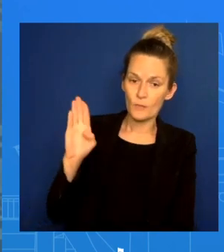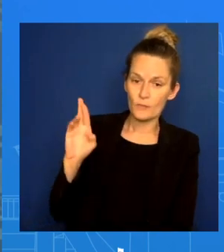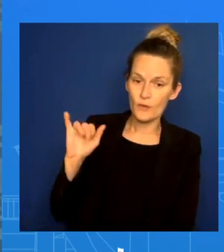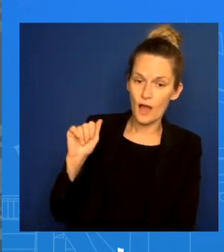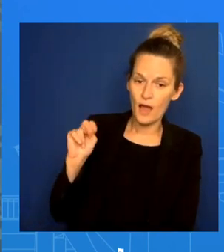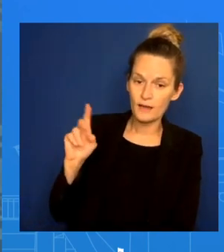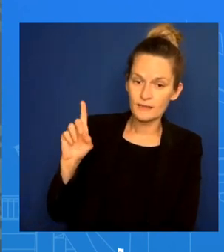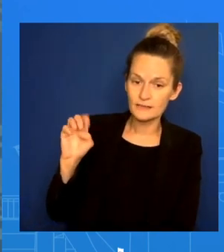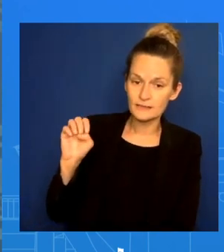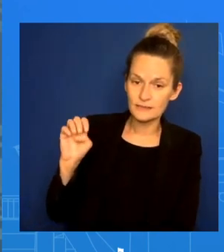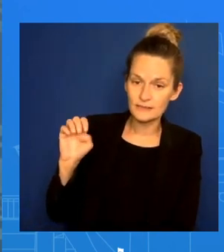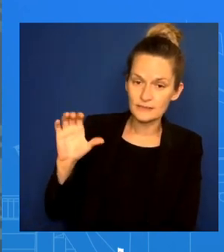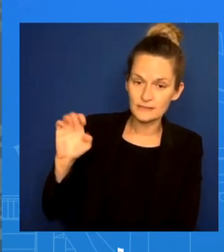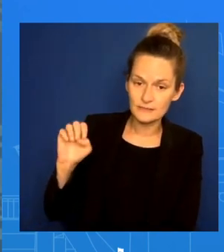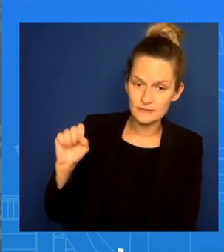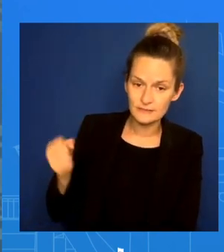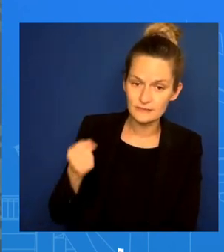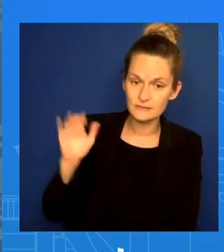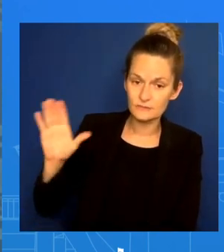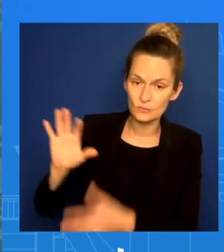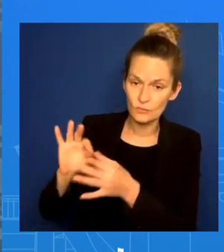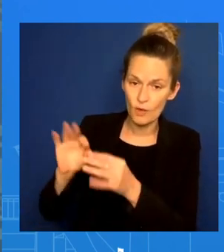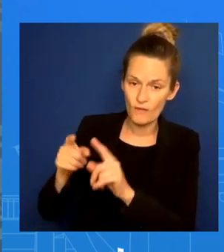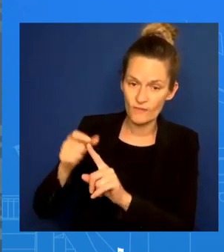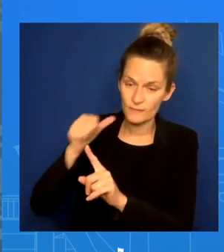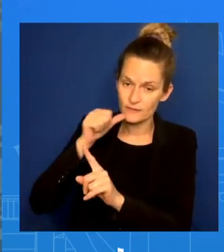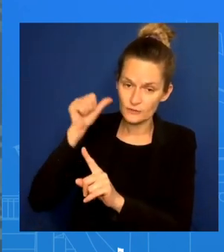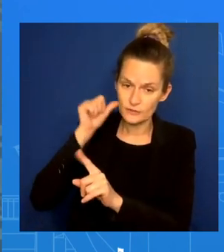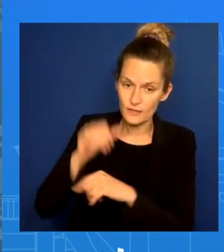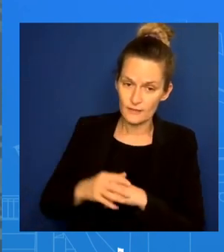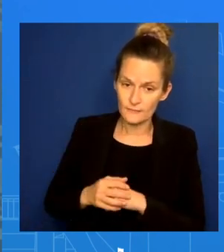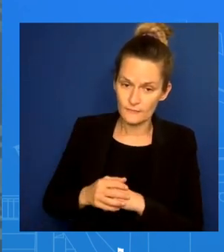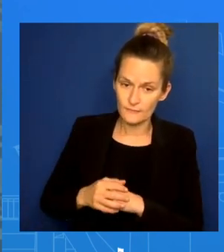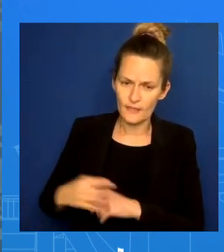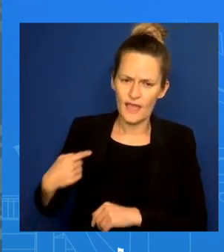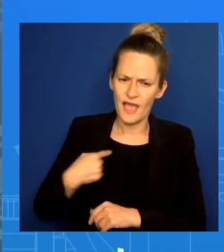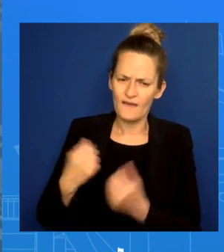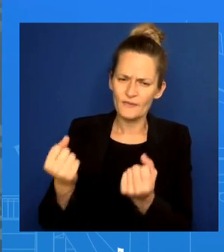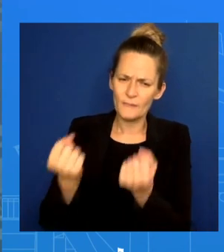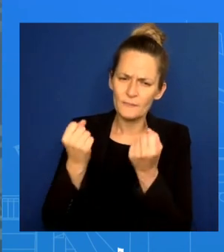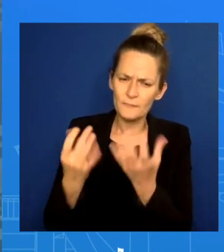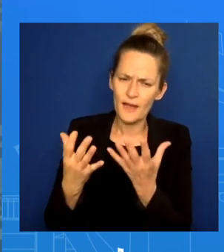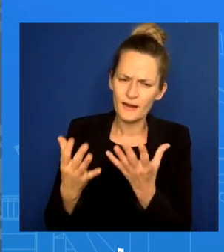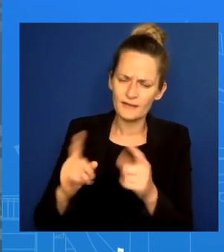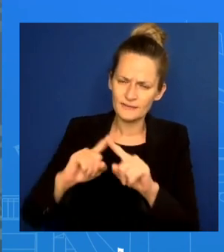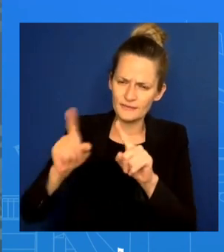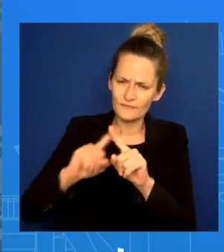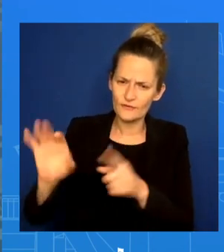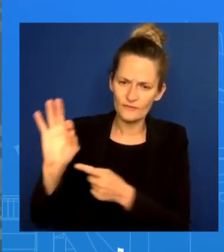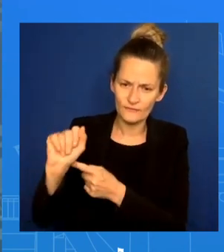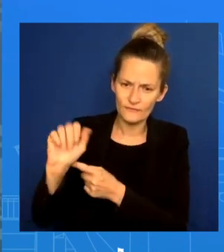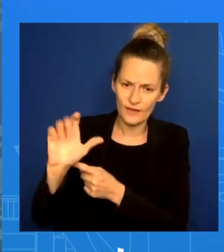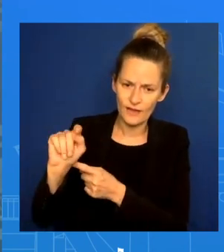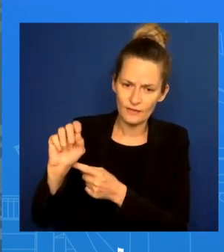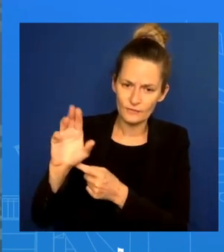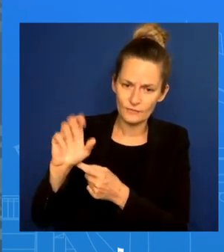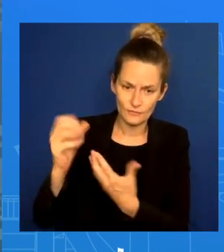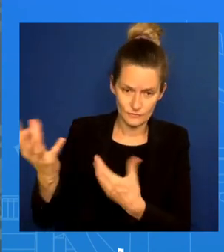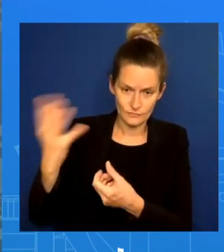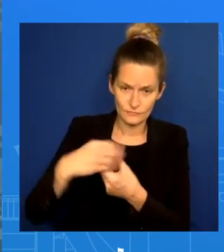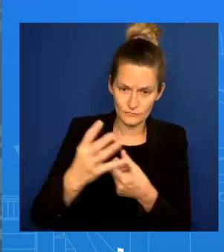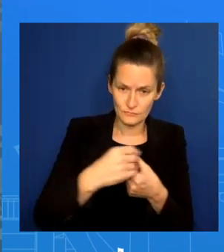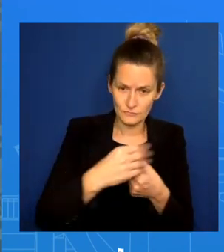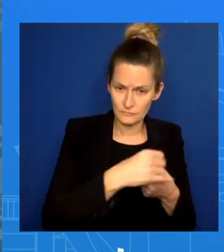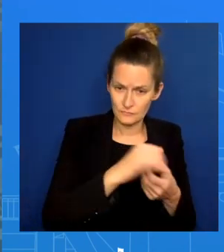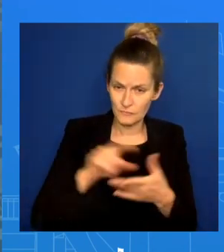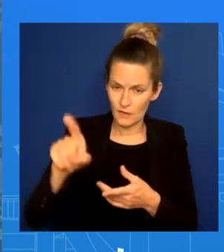economic factors and indicators to consider. And I will say that the textbook definition of